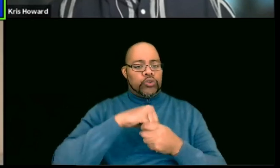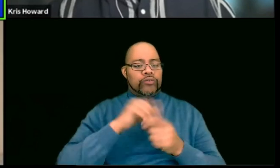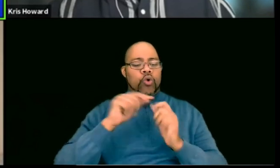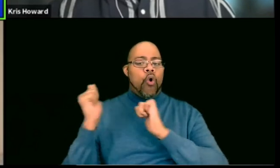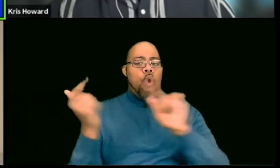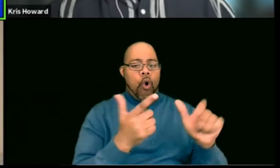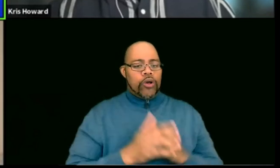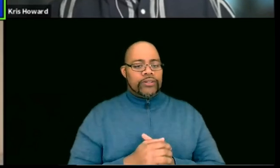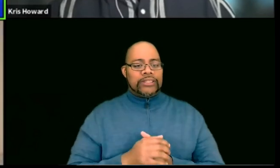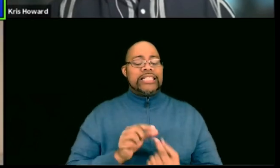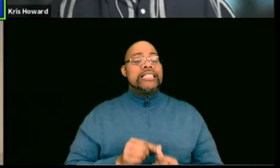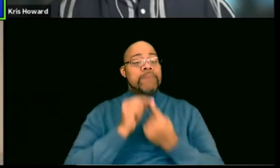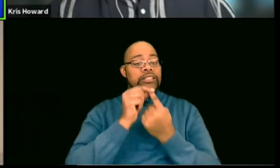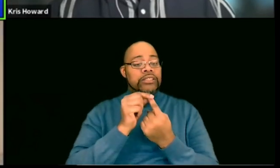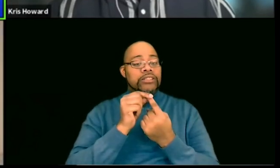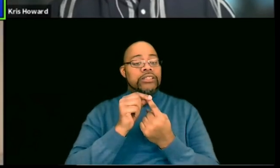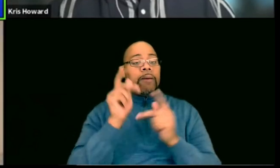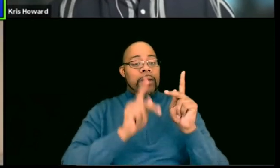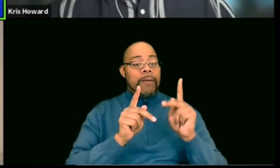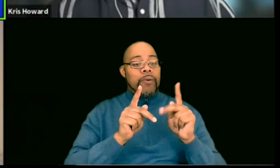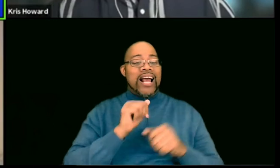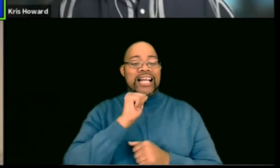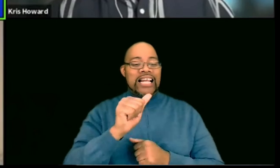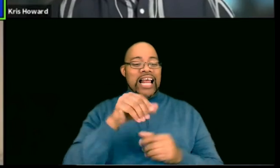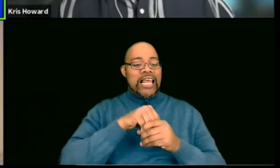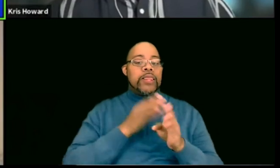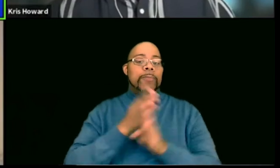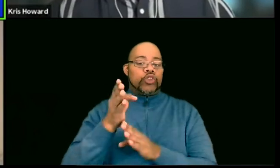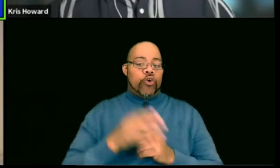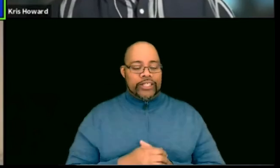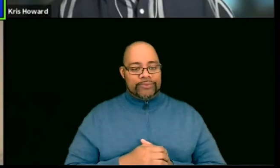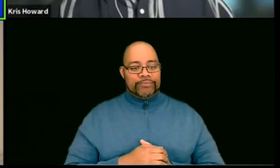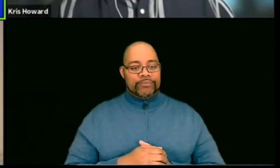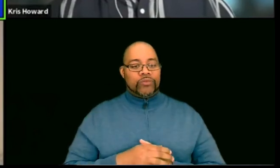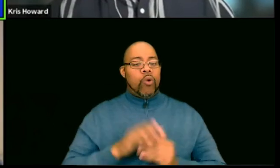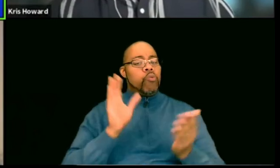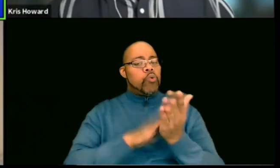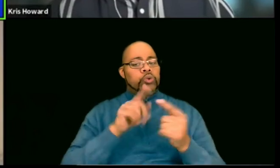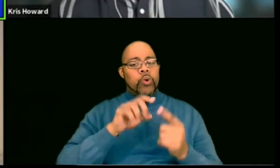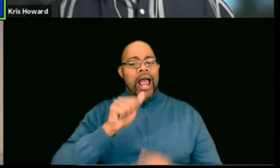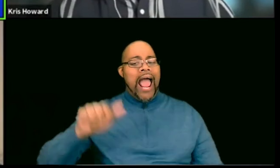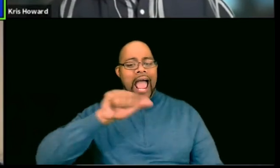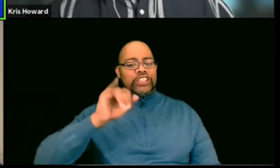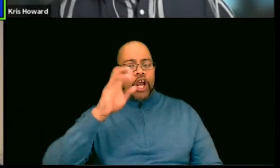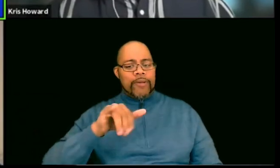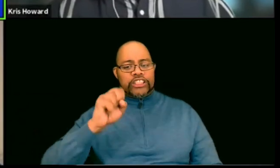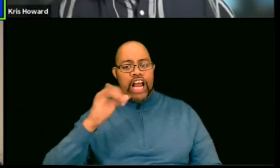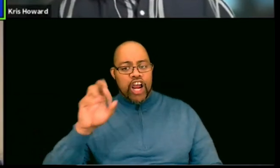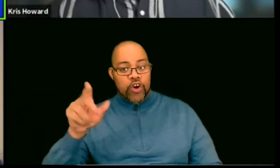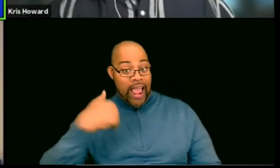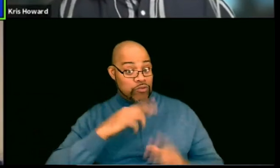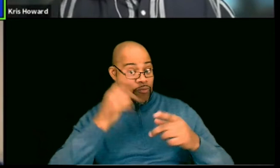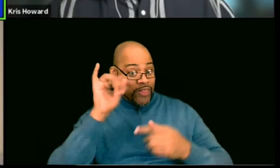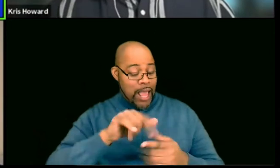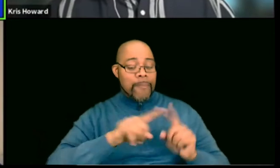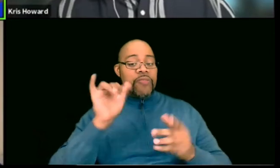and inclusive to all, especially those not in the majority. So shout out to at Jeremy Shire. I don't know if you